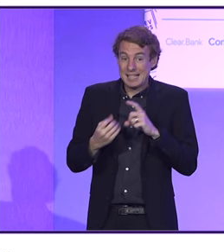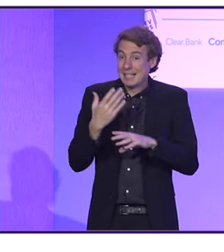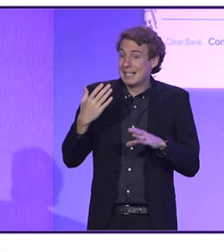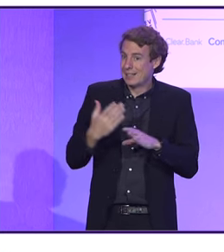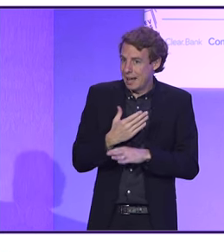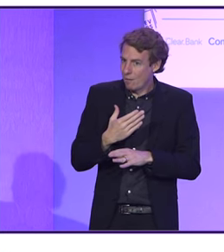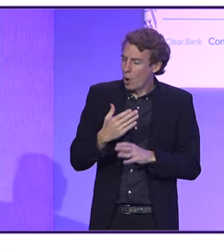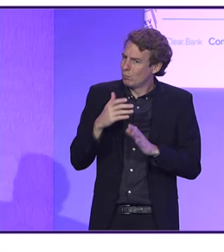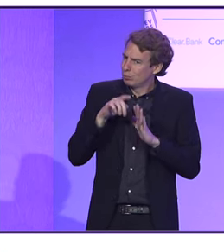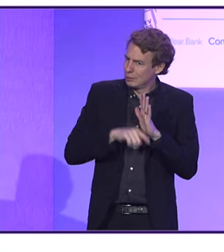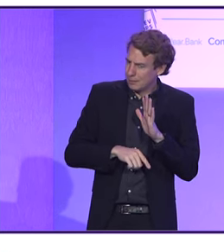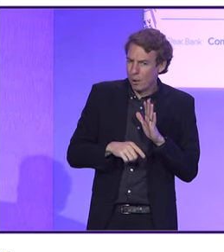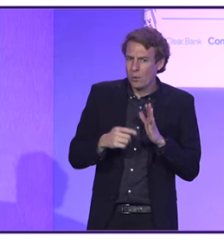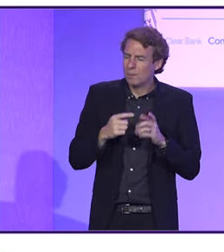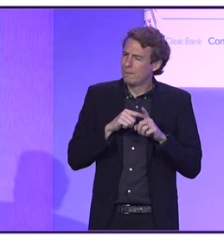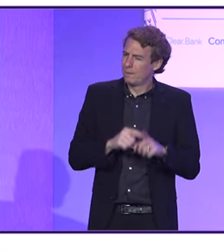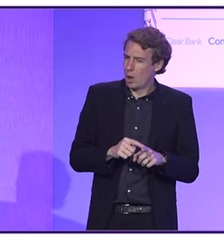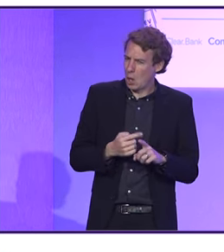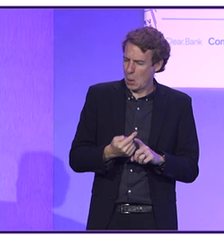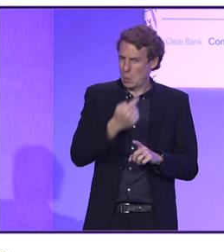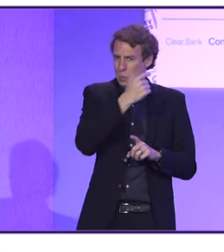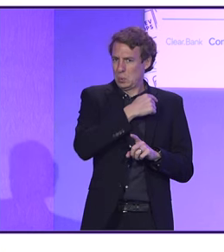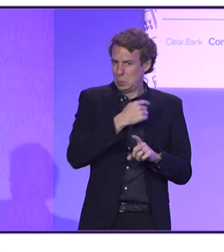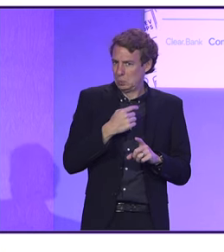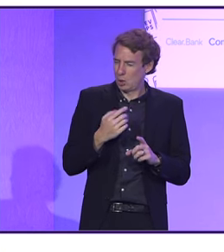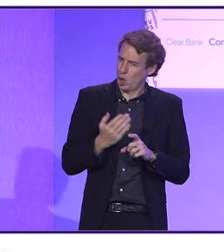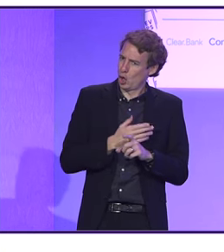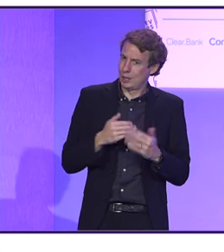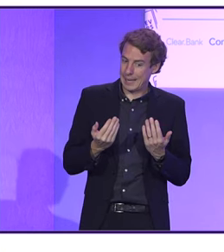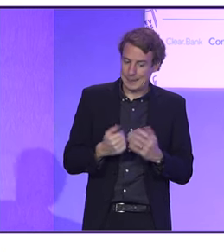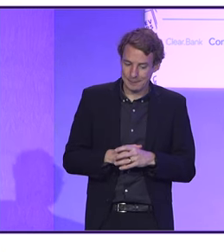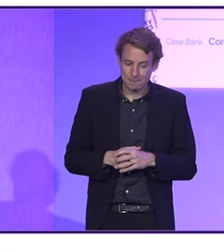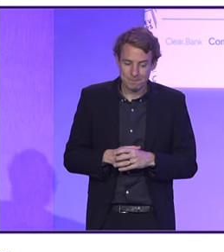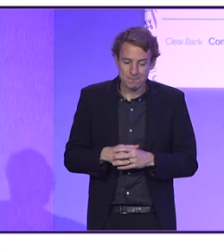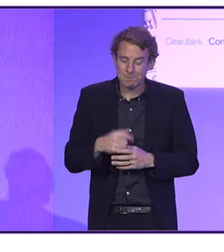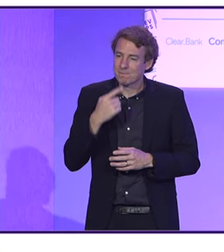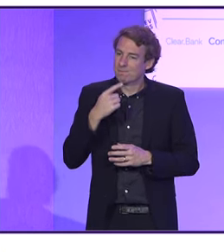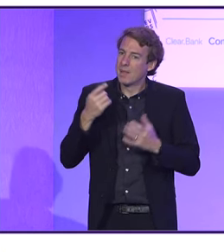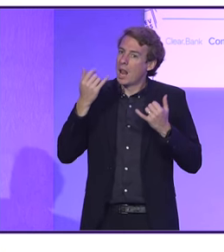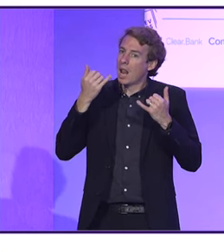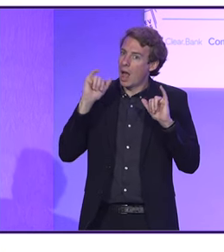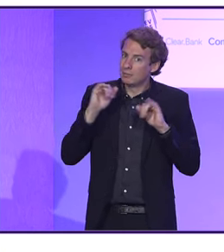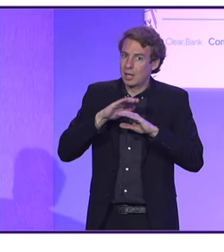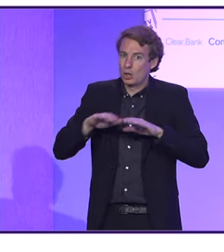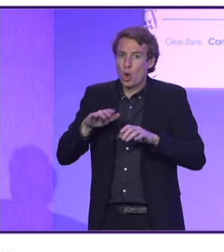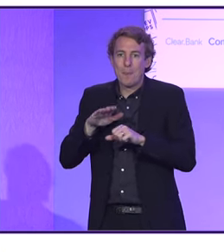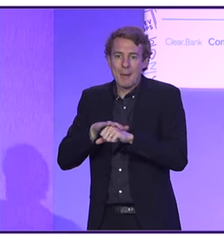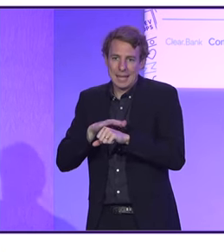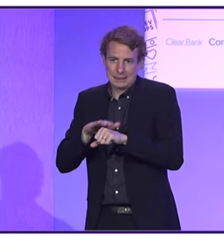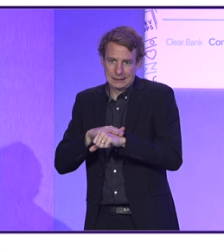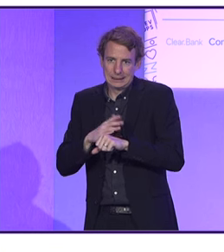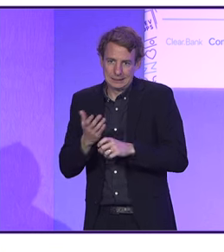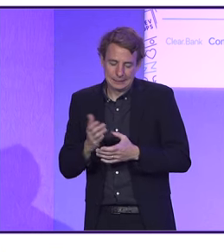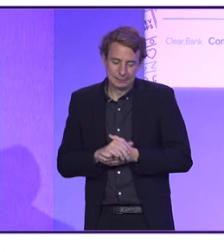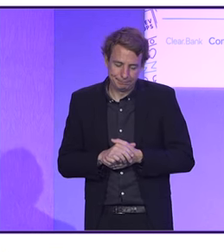even in the early days. So I think probably everyone would have heard of this one, the idea of livestock, not pets. So the way that I